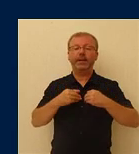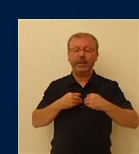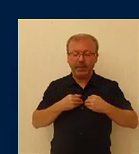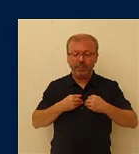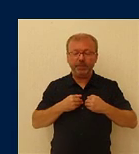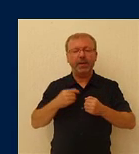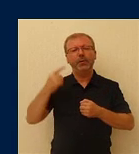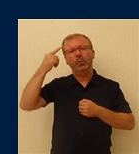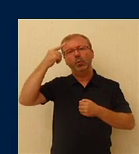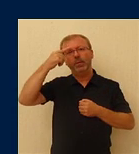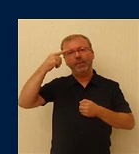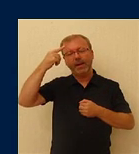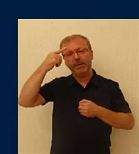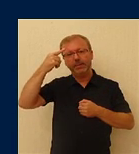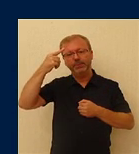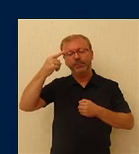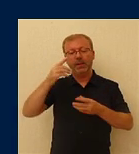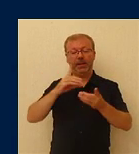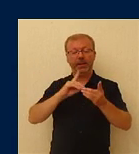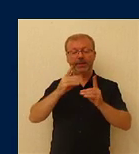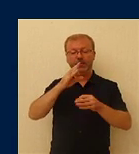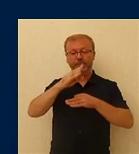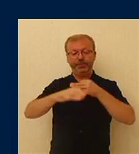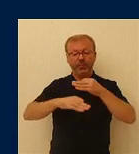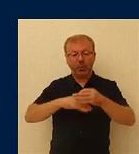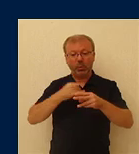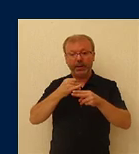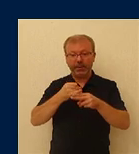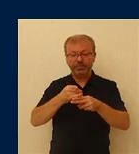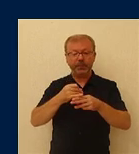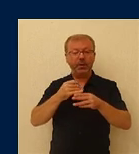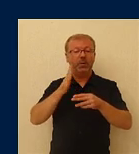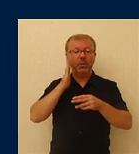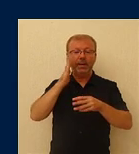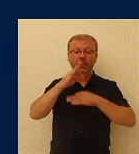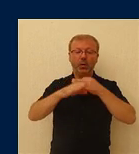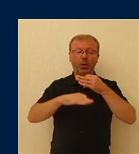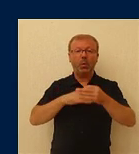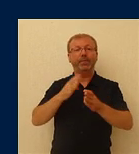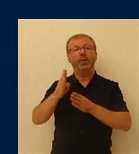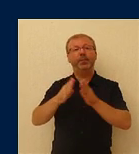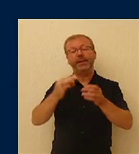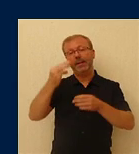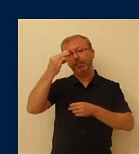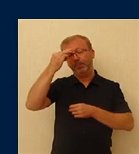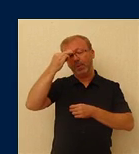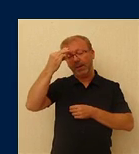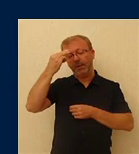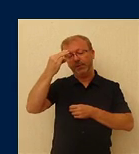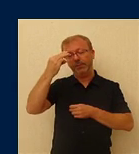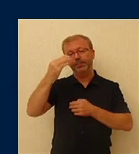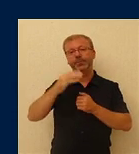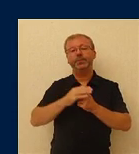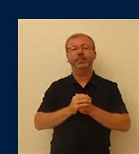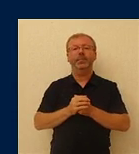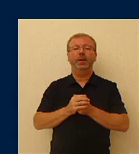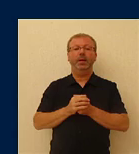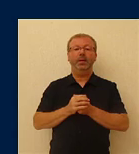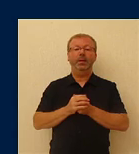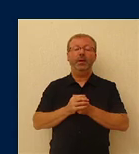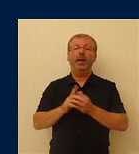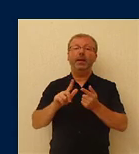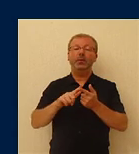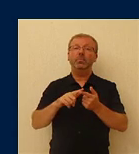As you enter, you release by letting go of your busy mind with many agendas and simply be with your